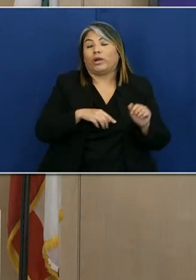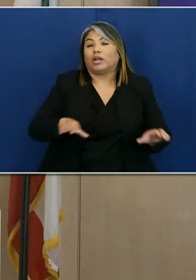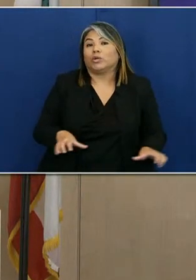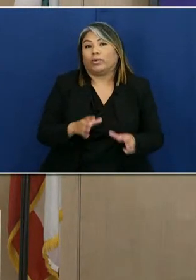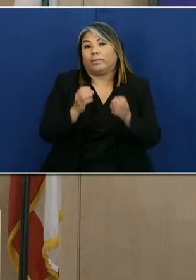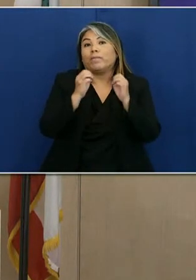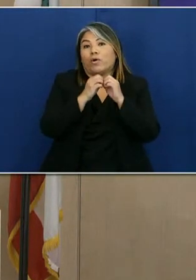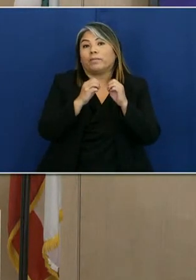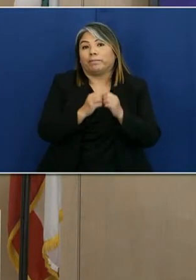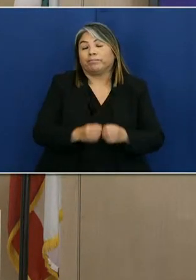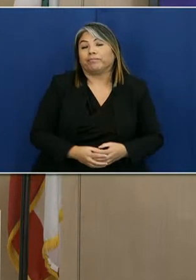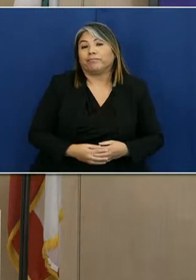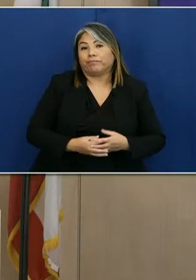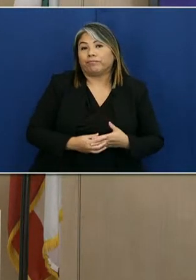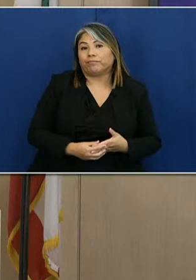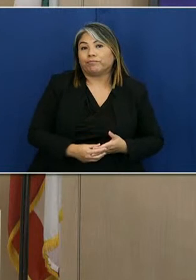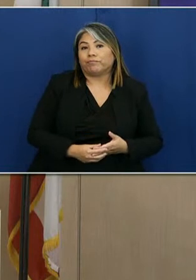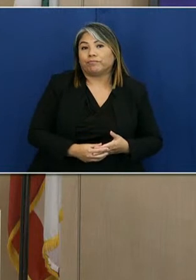more.